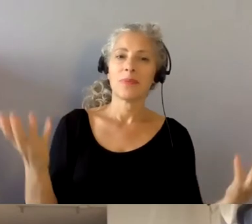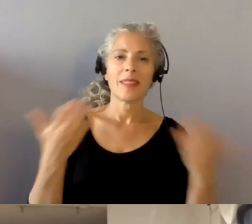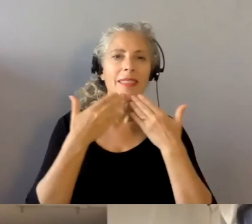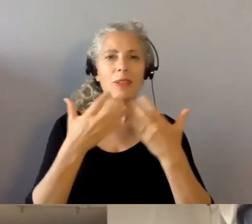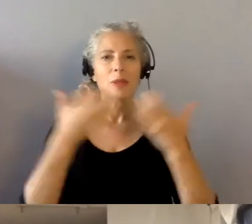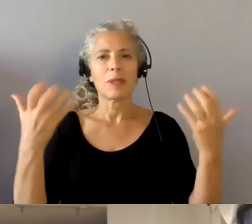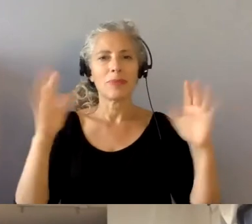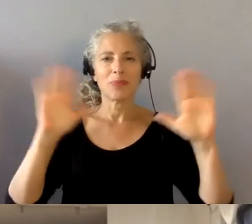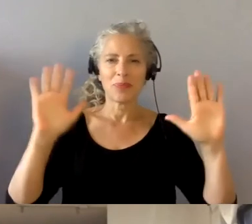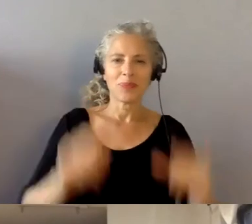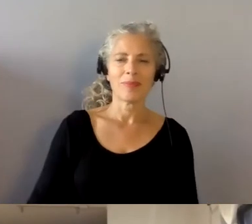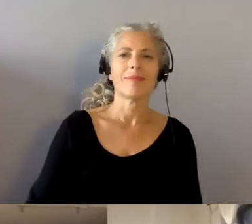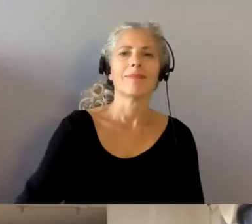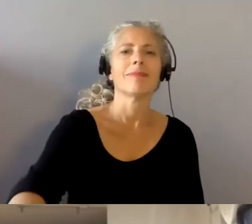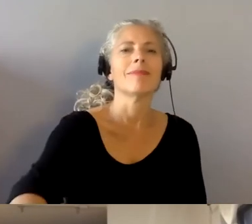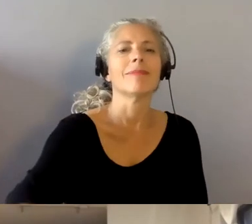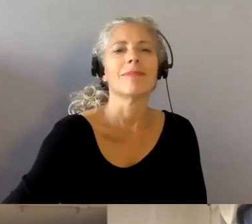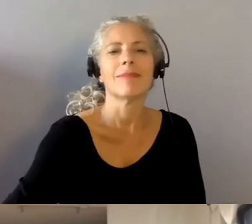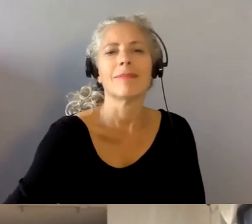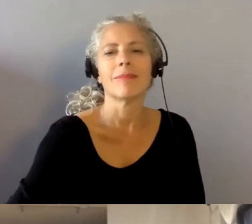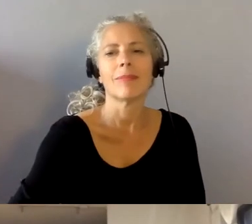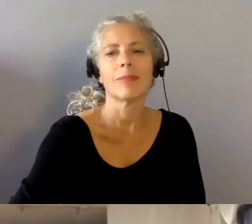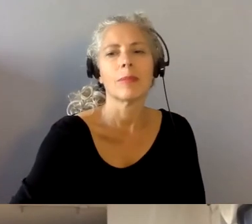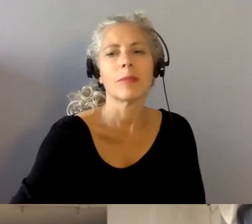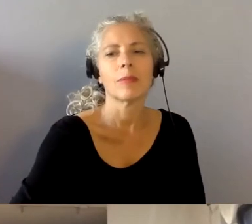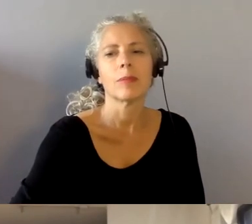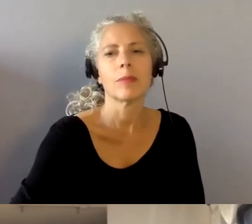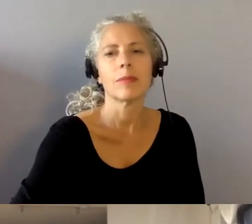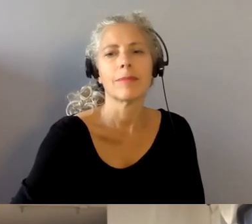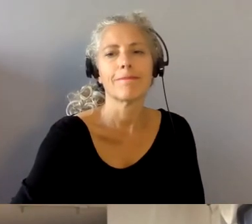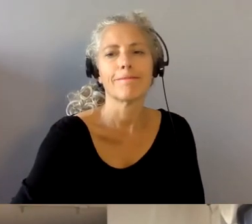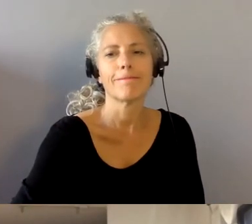you so much. Thank you. Good night. Thank you.